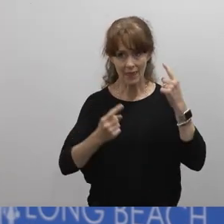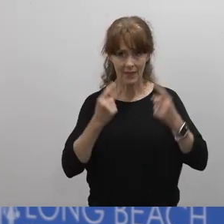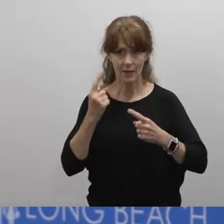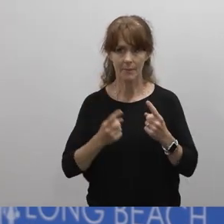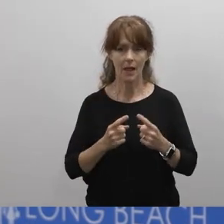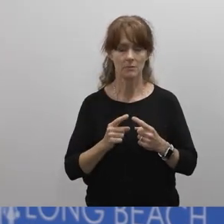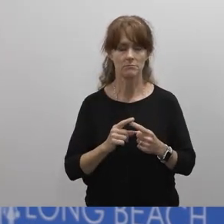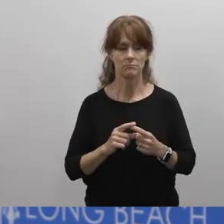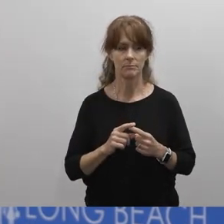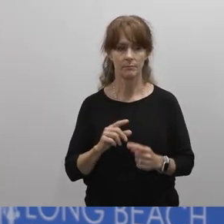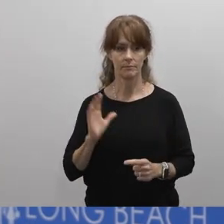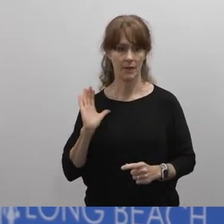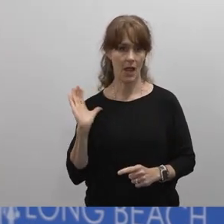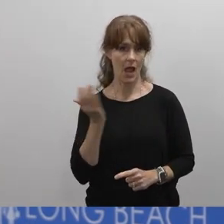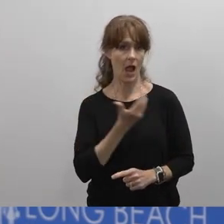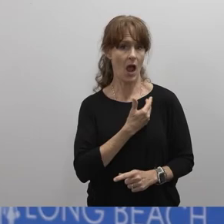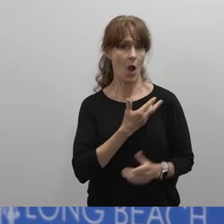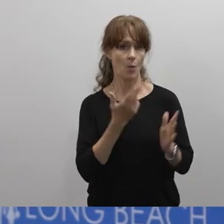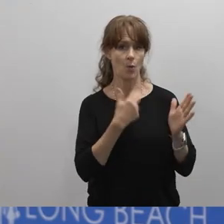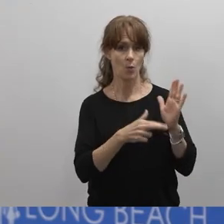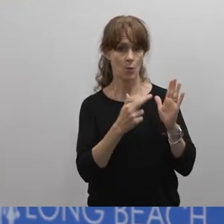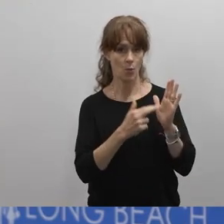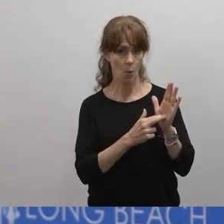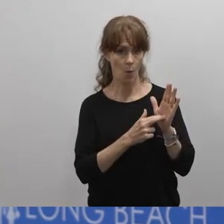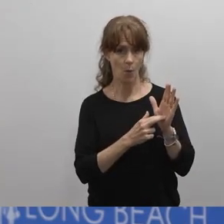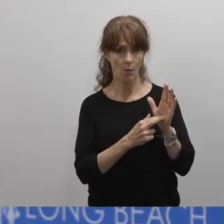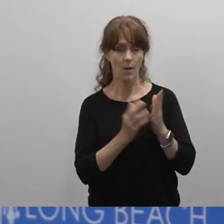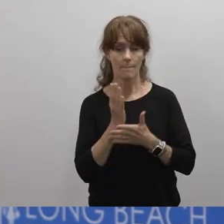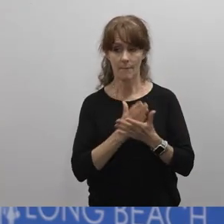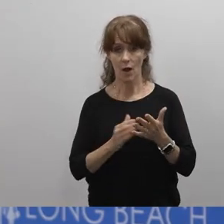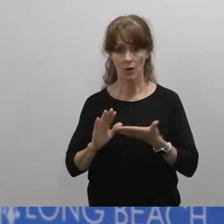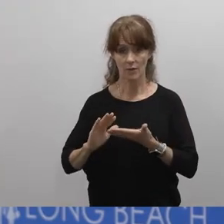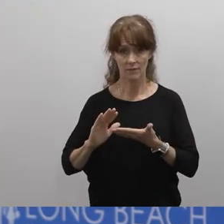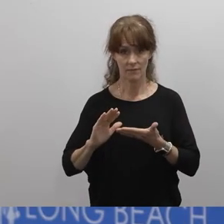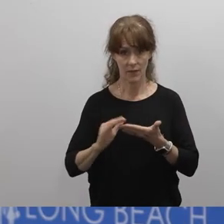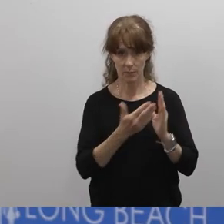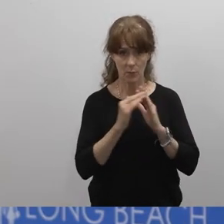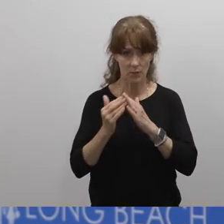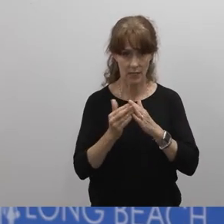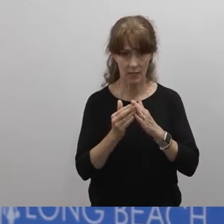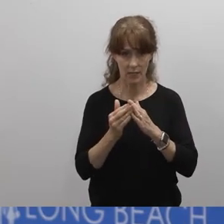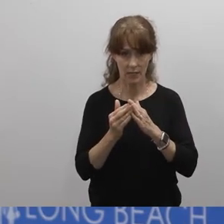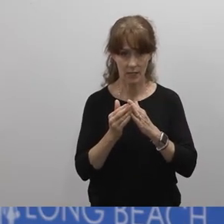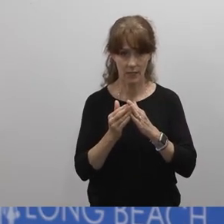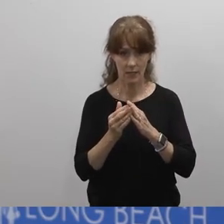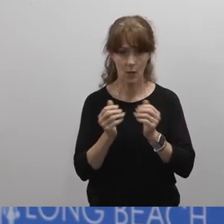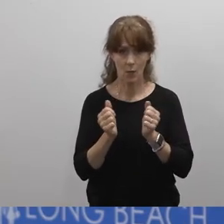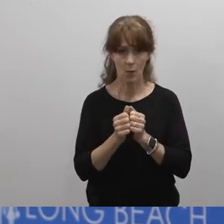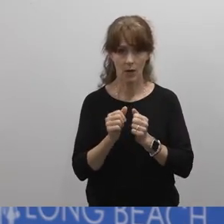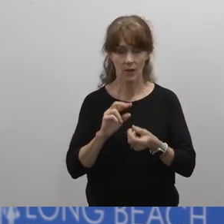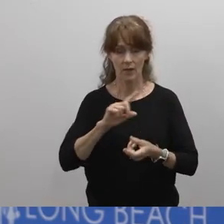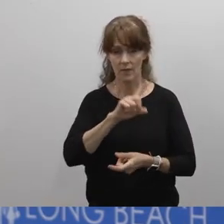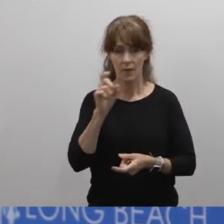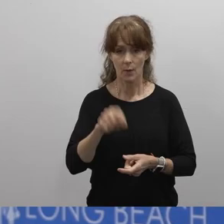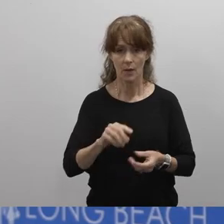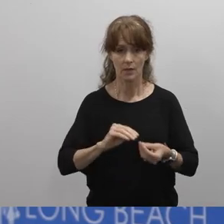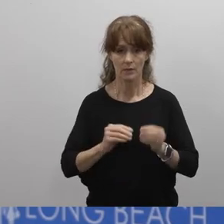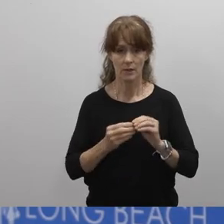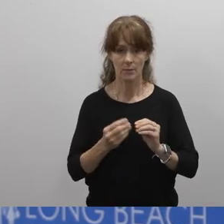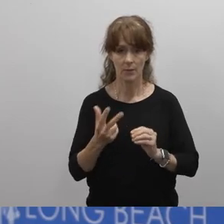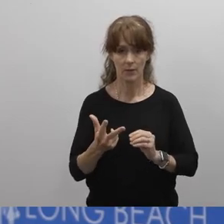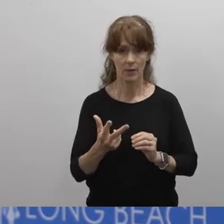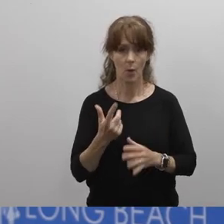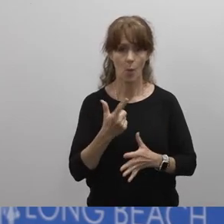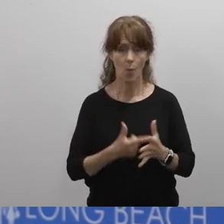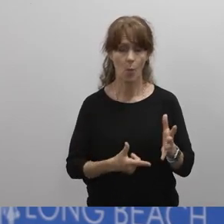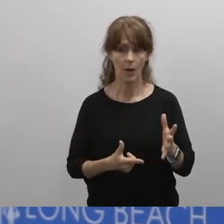roles as part of that community and in an alignment with question number three and what brings out our